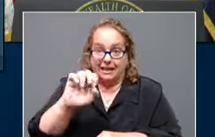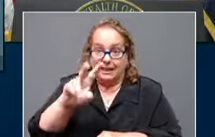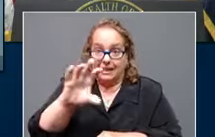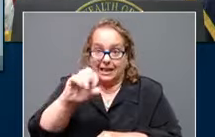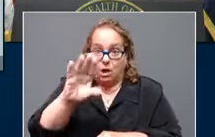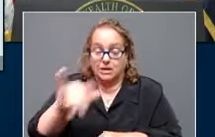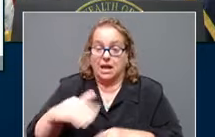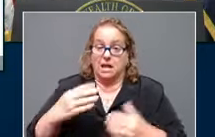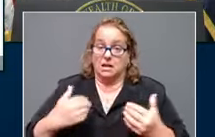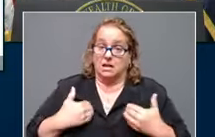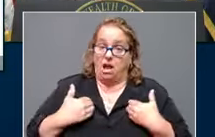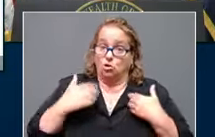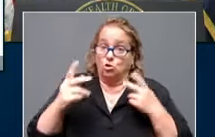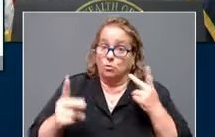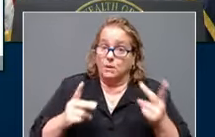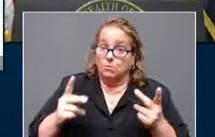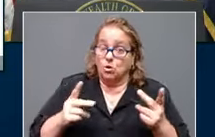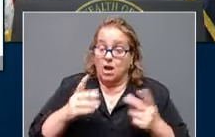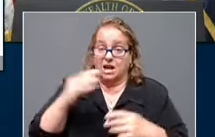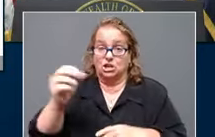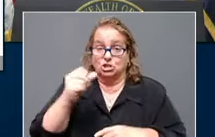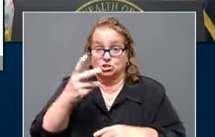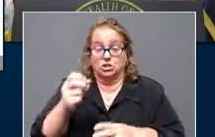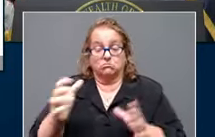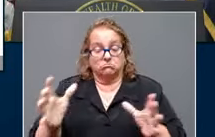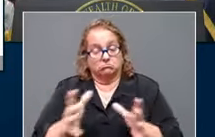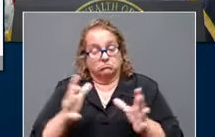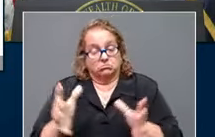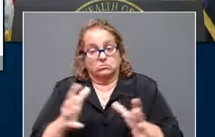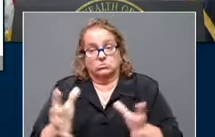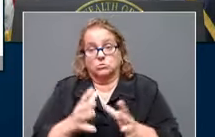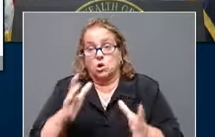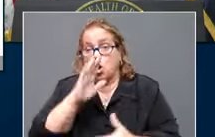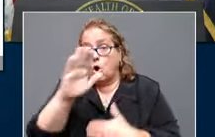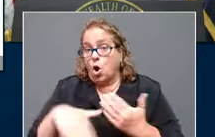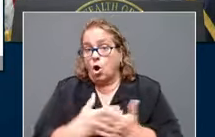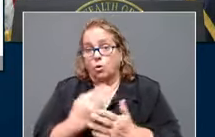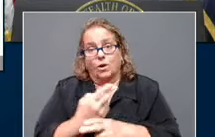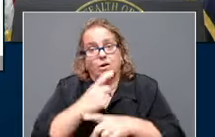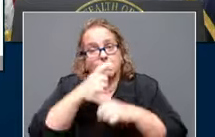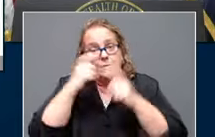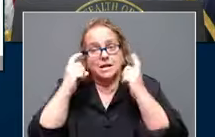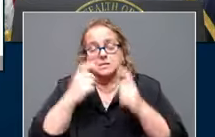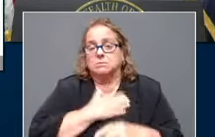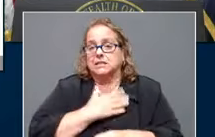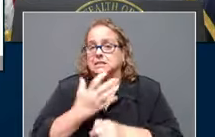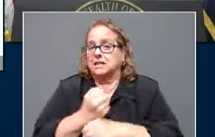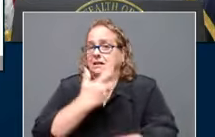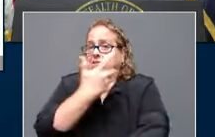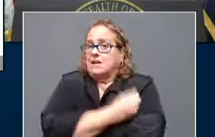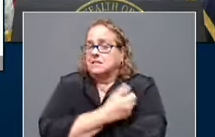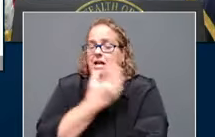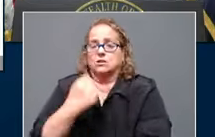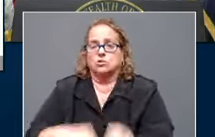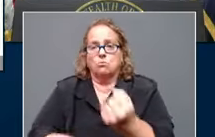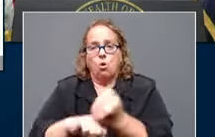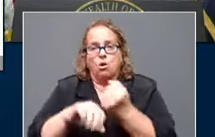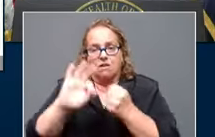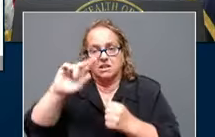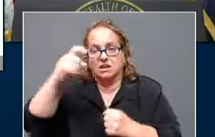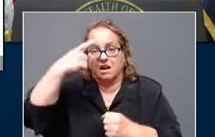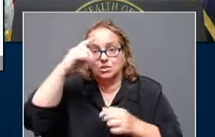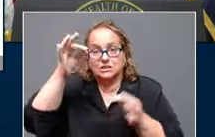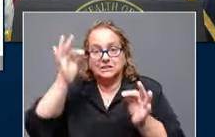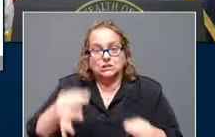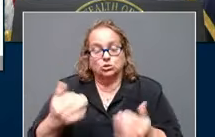population. Next slide, please. Very, very noisy. I wouldn't normally show this, but this epidemiologist dream graph, there's all sorts of